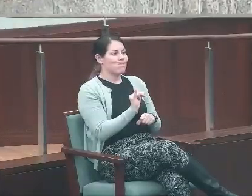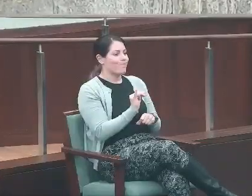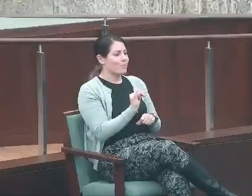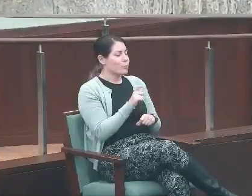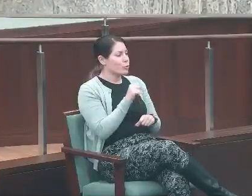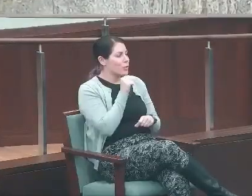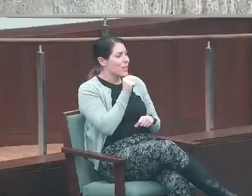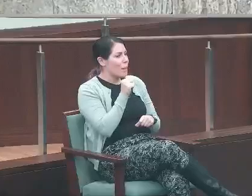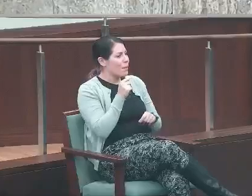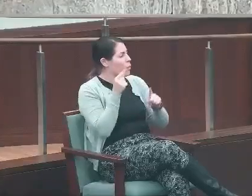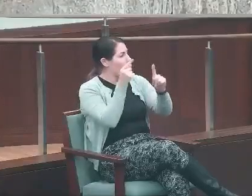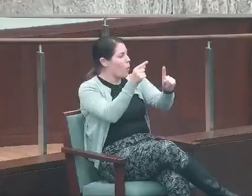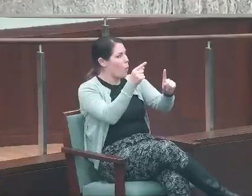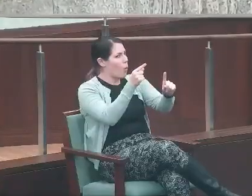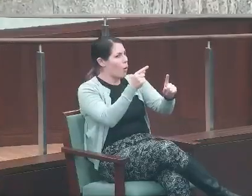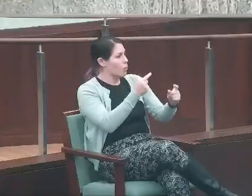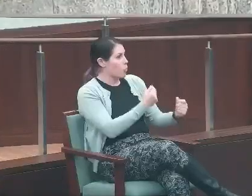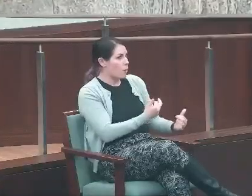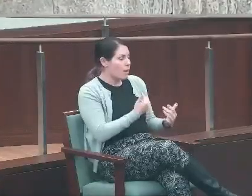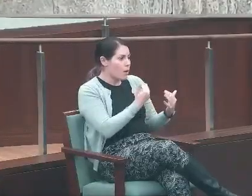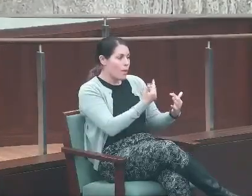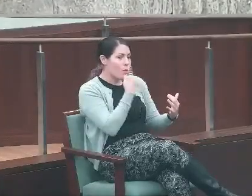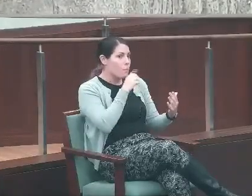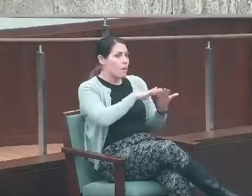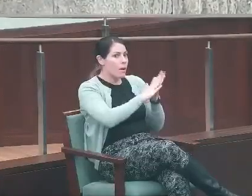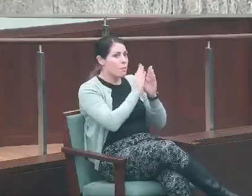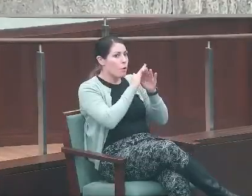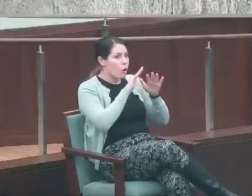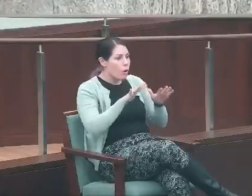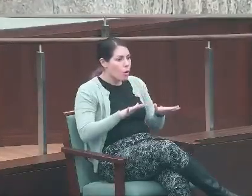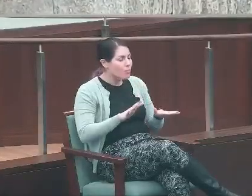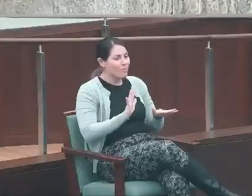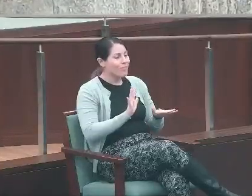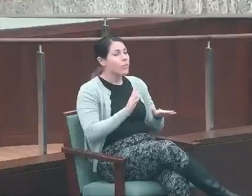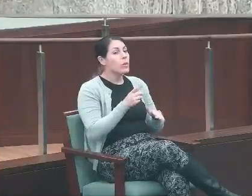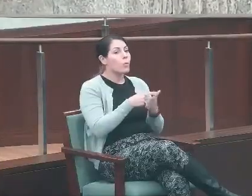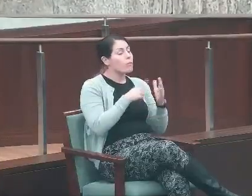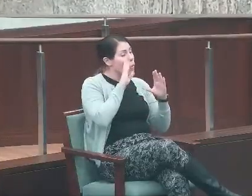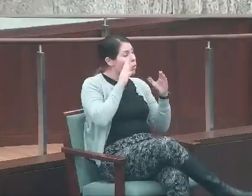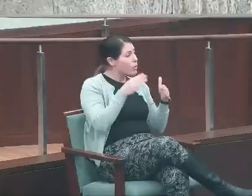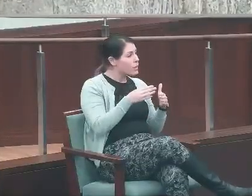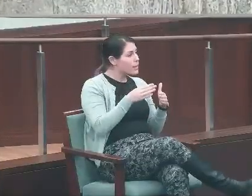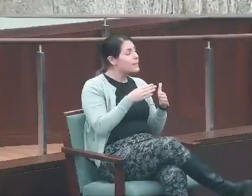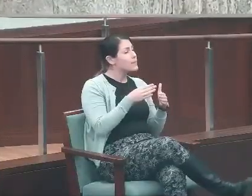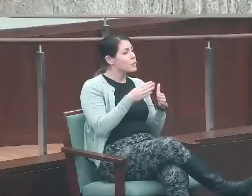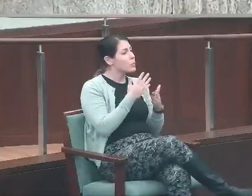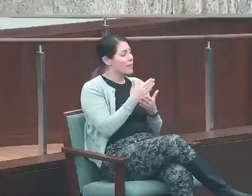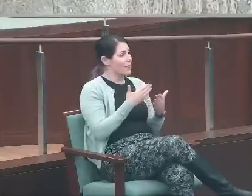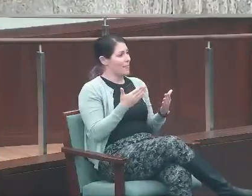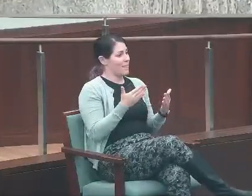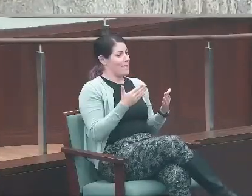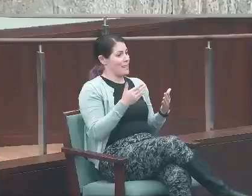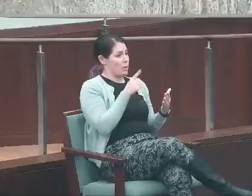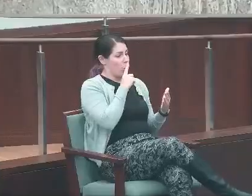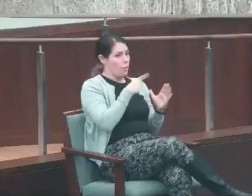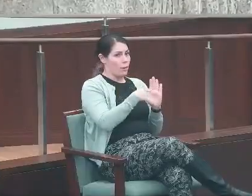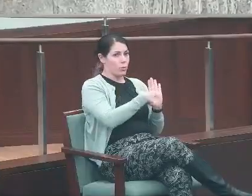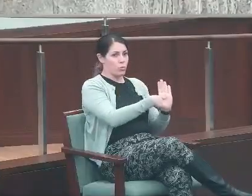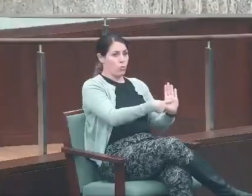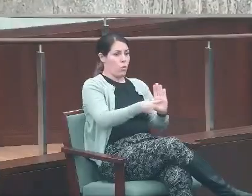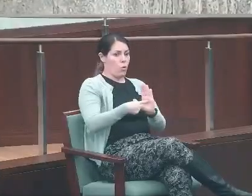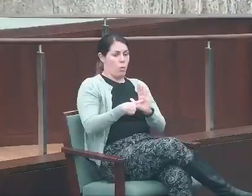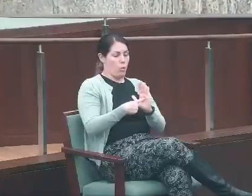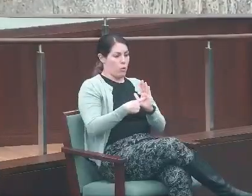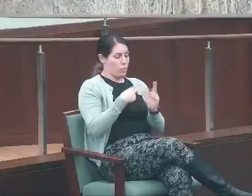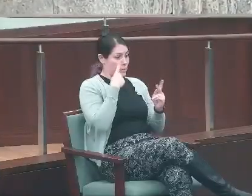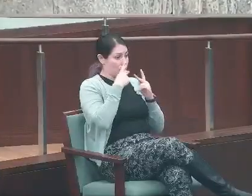an aspiration, because the reality is the things that we need to be focusing on are the things that are being presented to us every